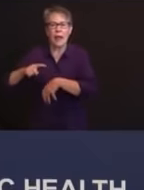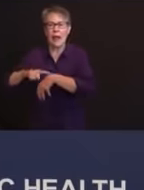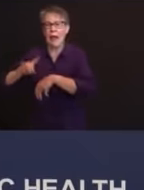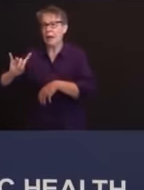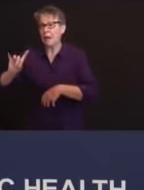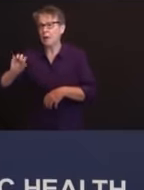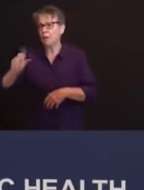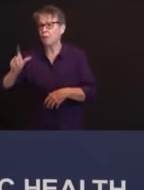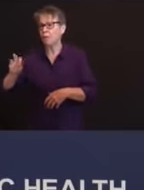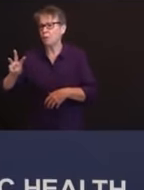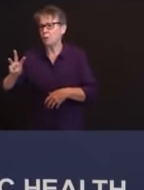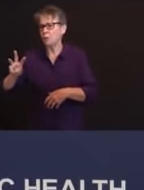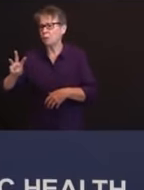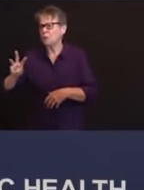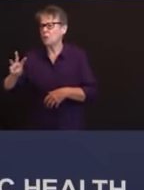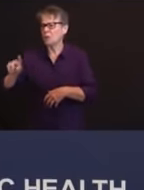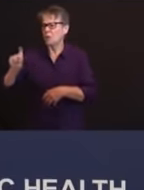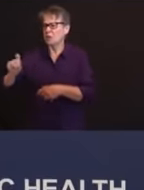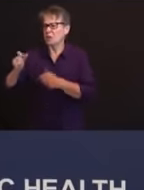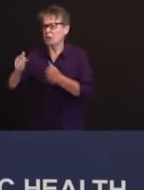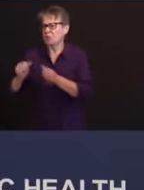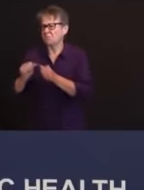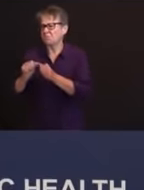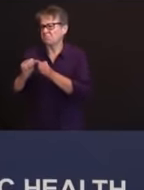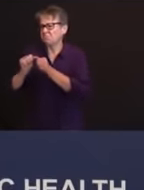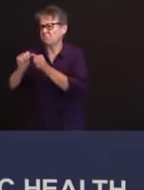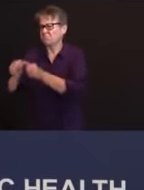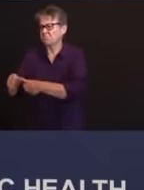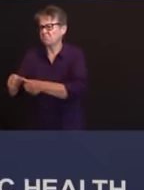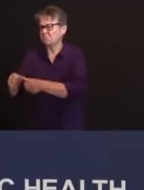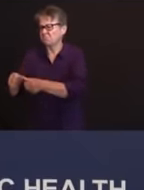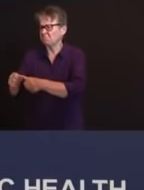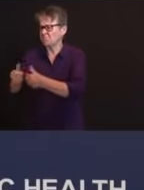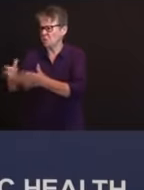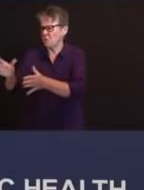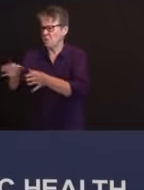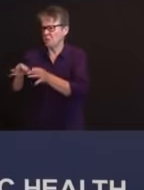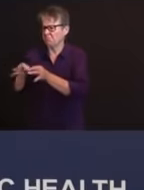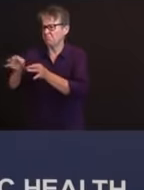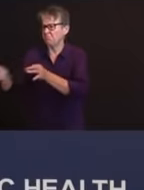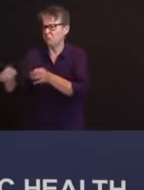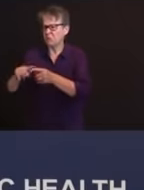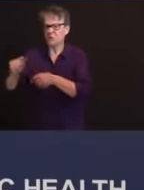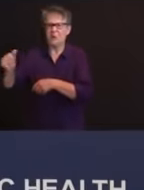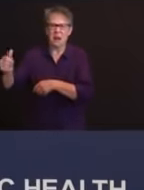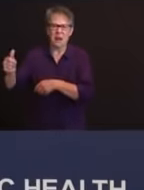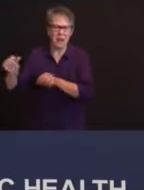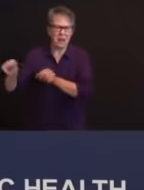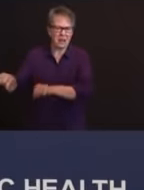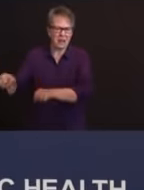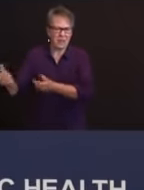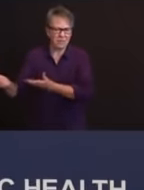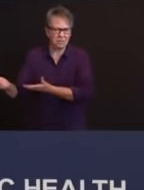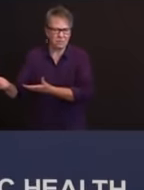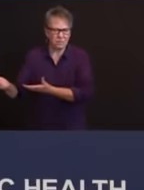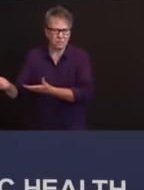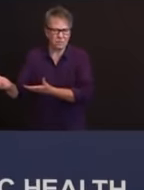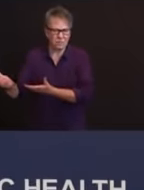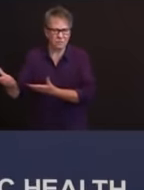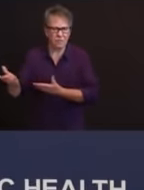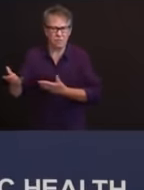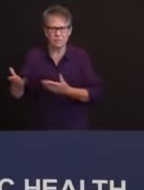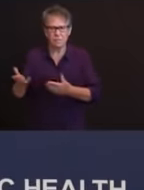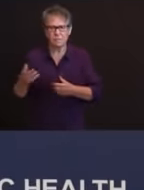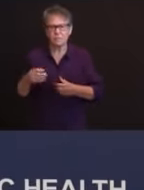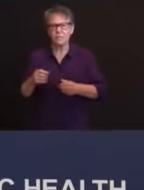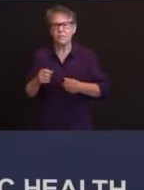that. So 4 rating agencies last week opined on our credit ratings. 3 of them held and S&P